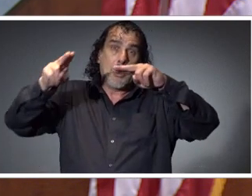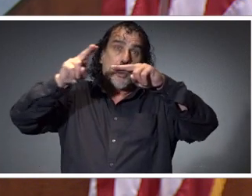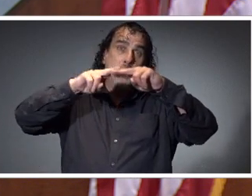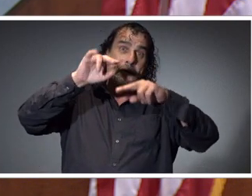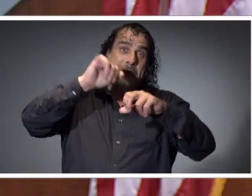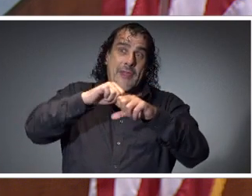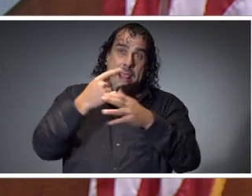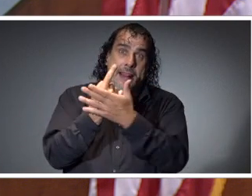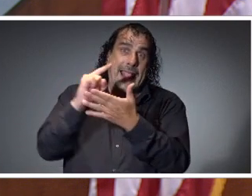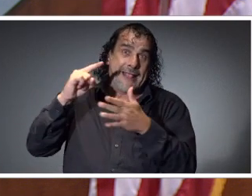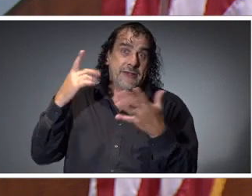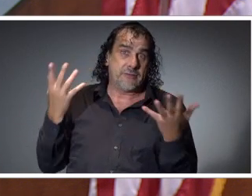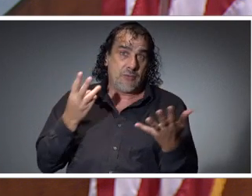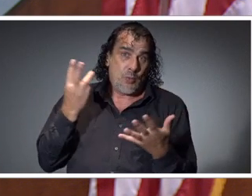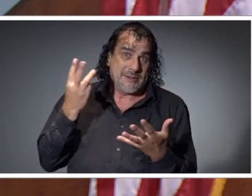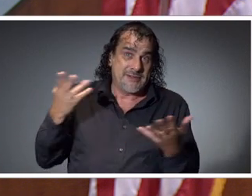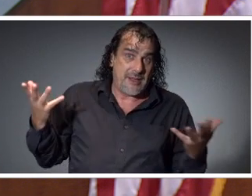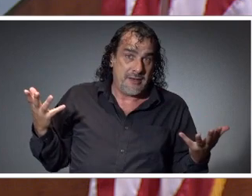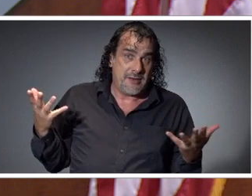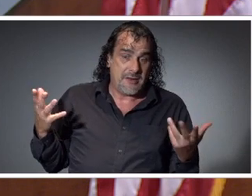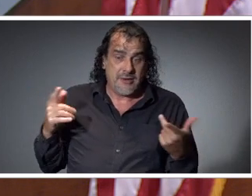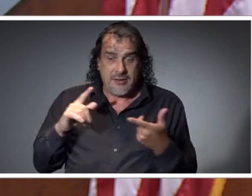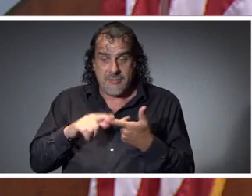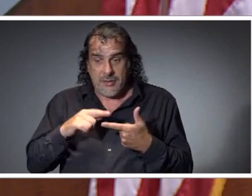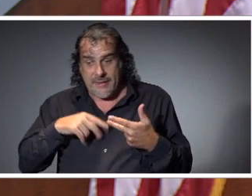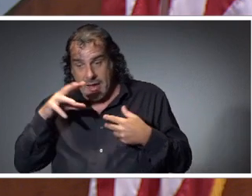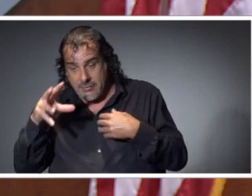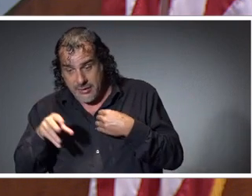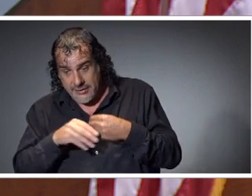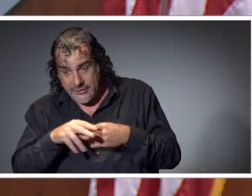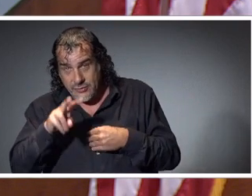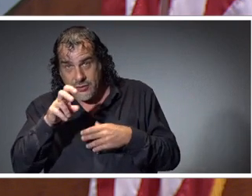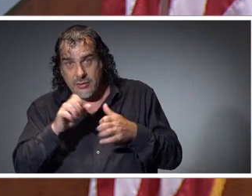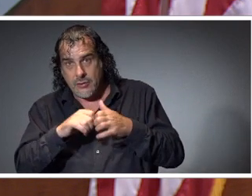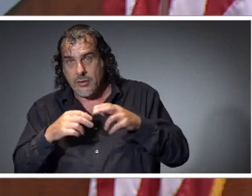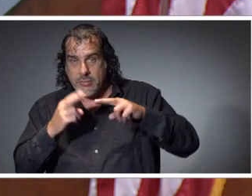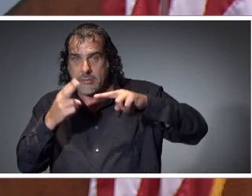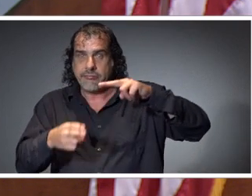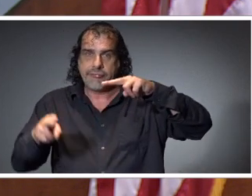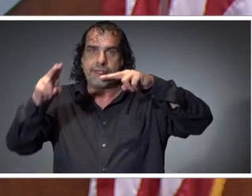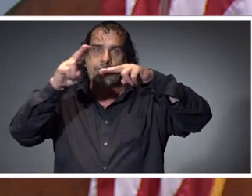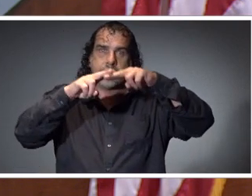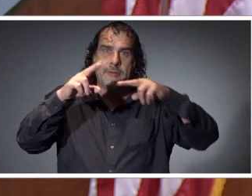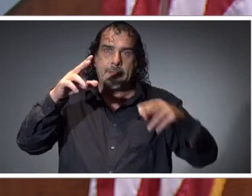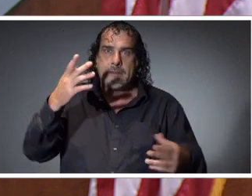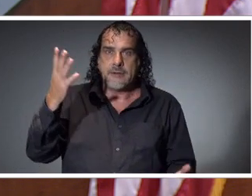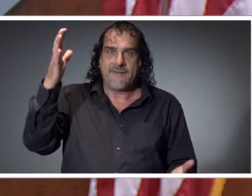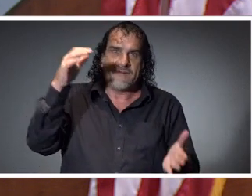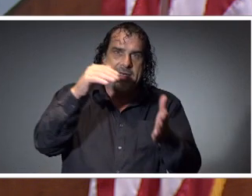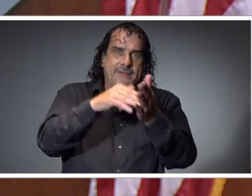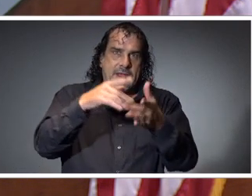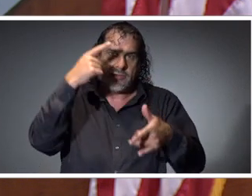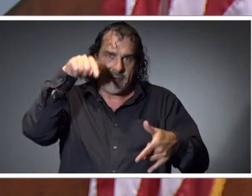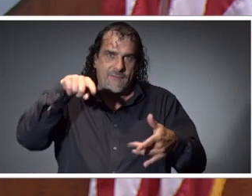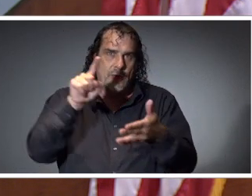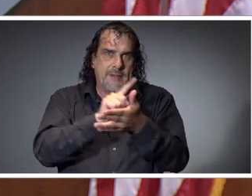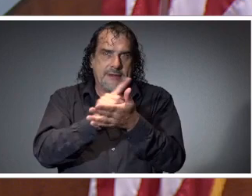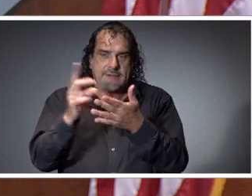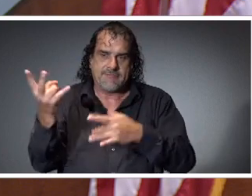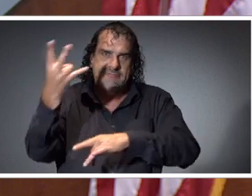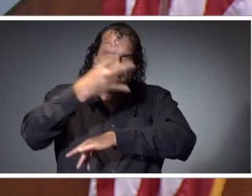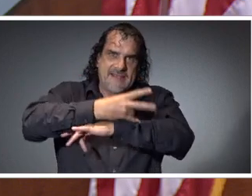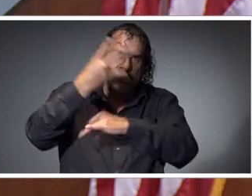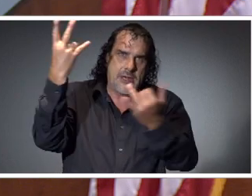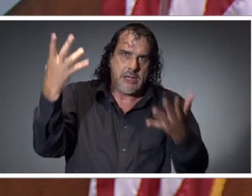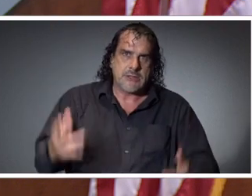day. Those additional 200 cases are going to put us back over approximately 5,000 over a seven-day